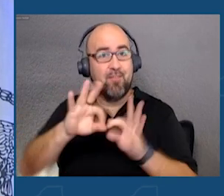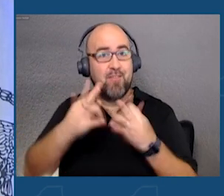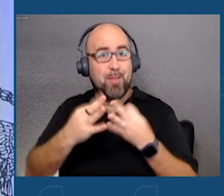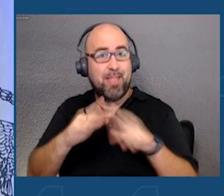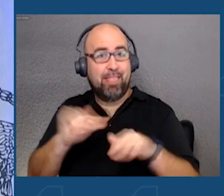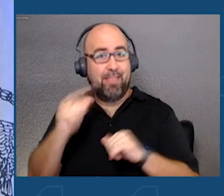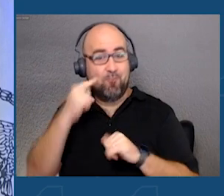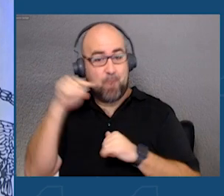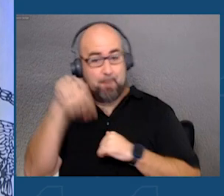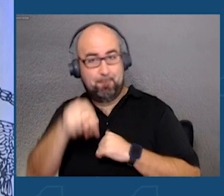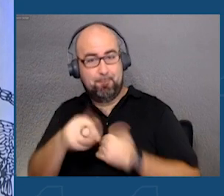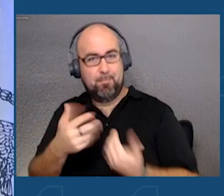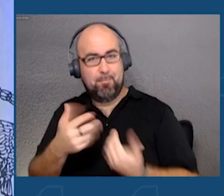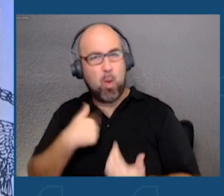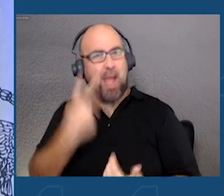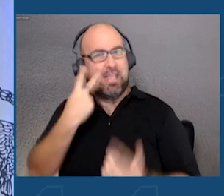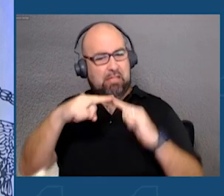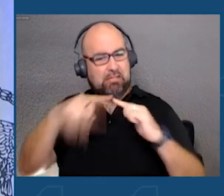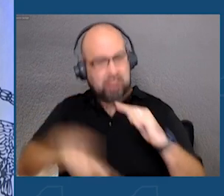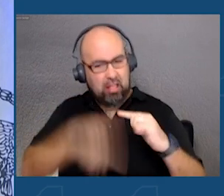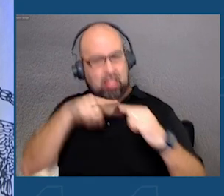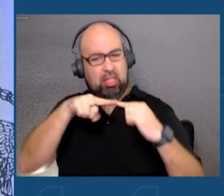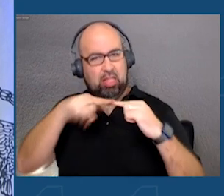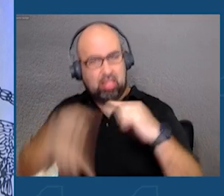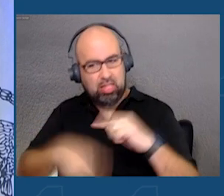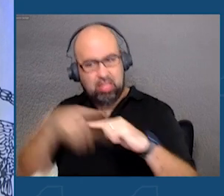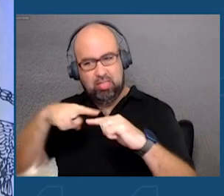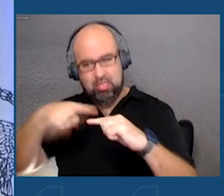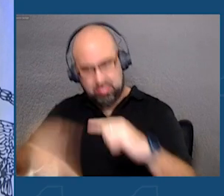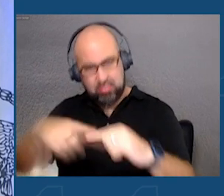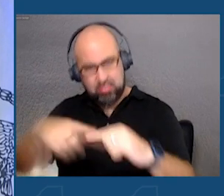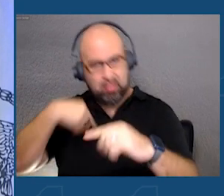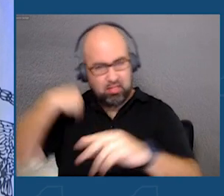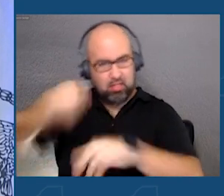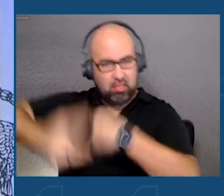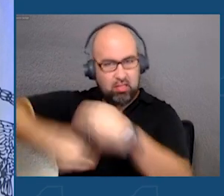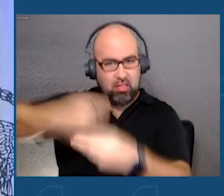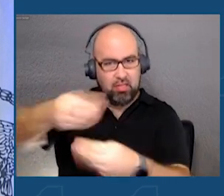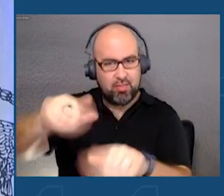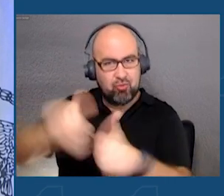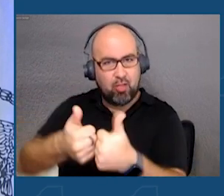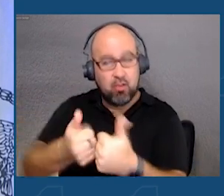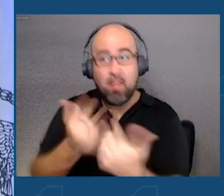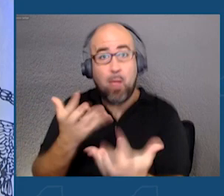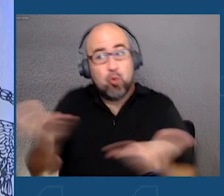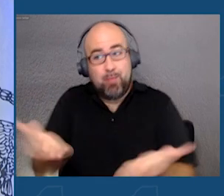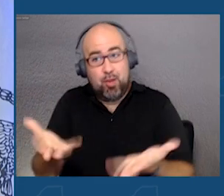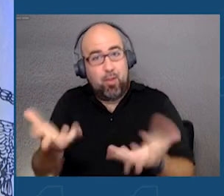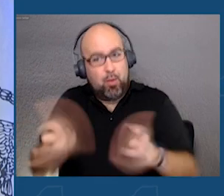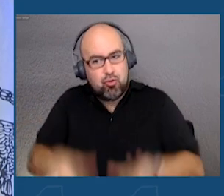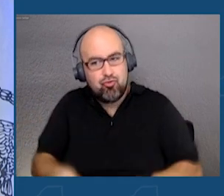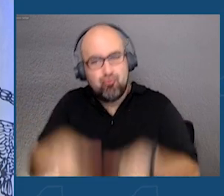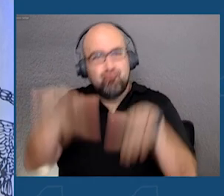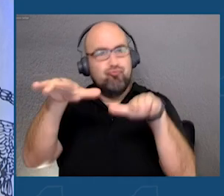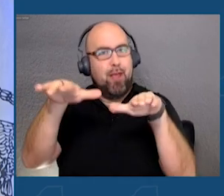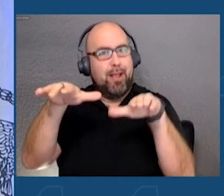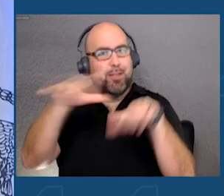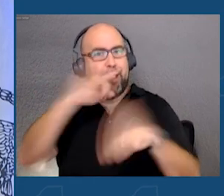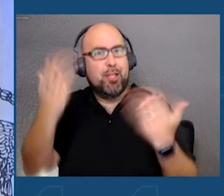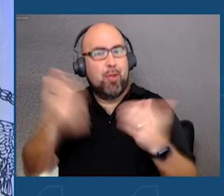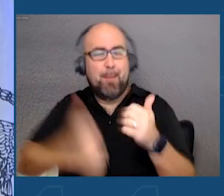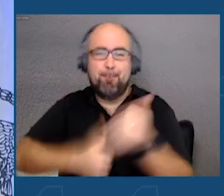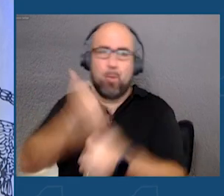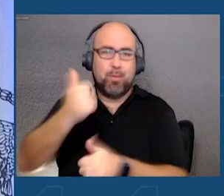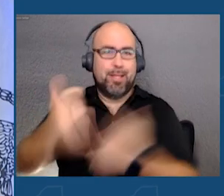the cycles. I see the challenges families are facing. They want to be here. They want to raise their kids here in the most exciting place on the earth. But